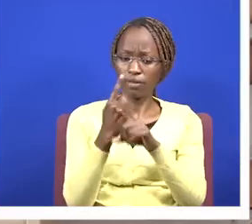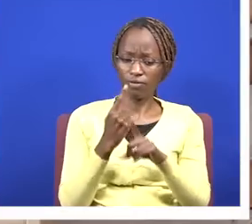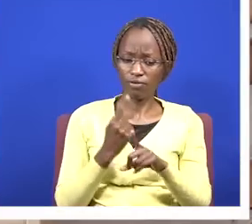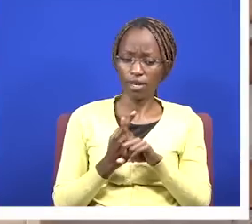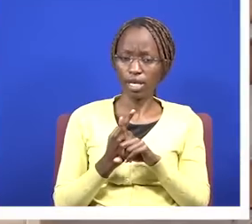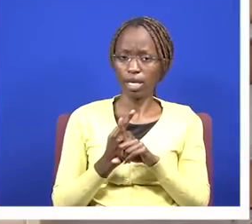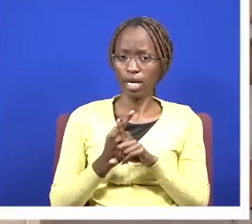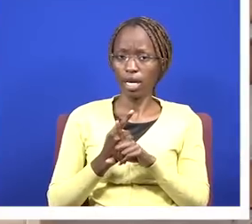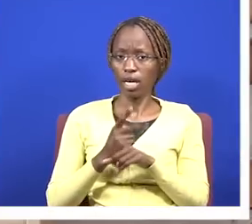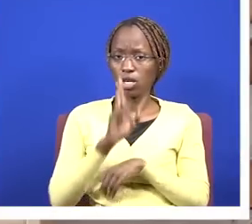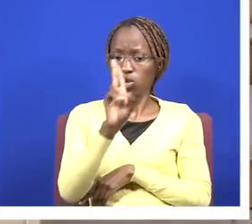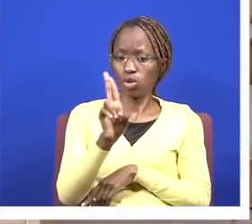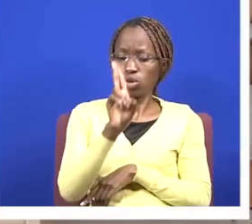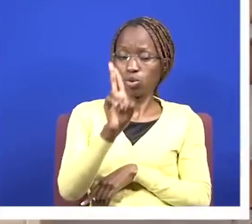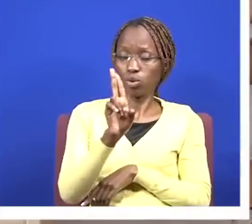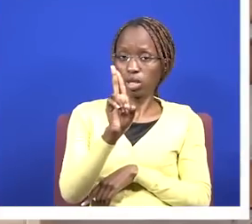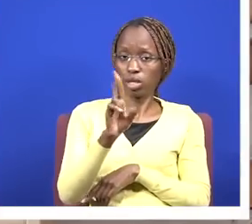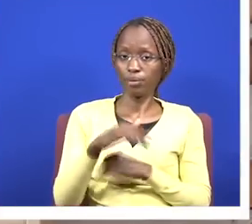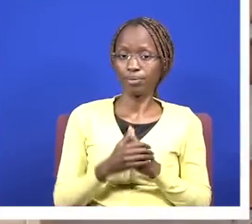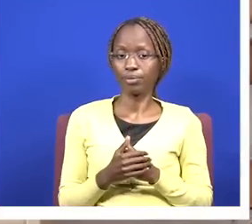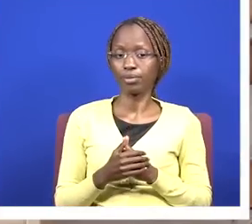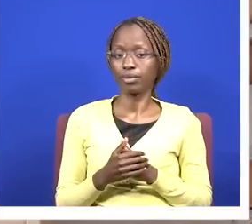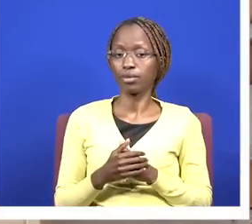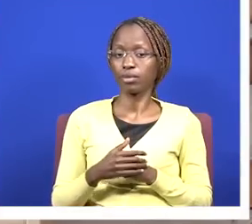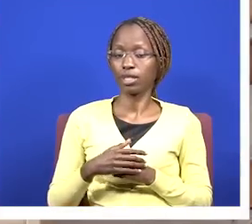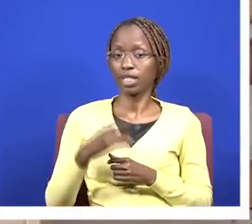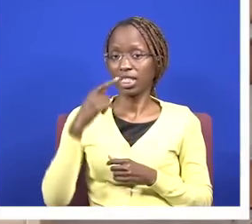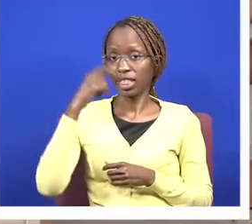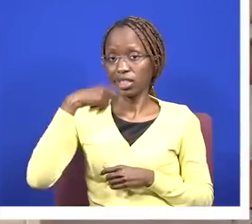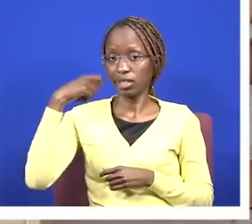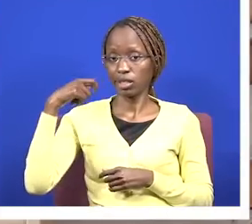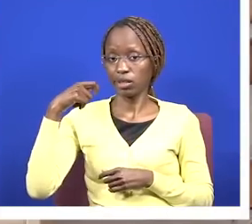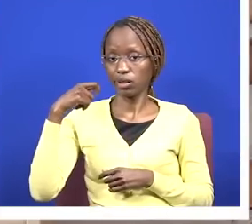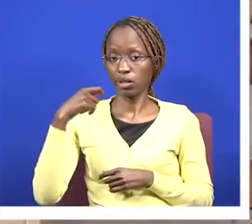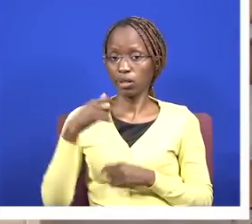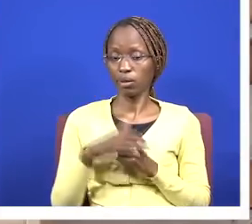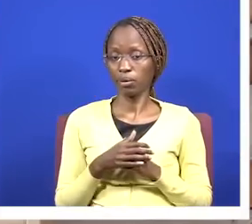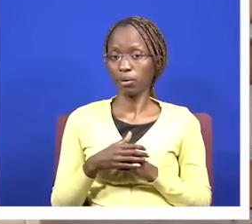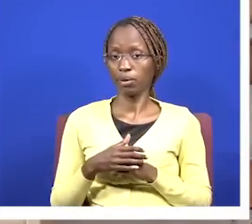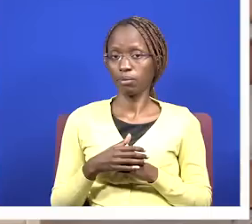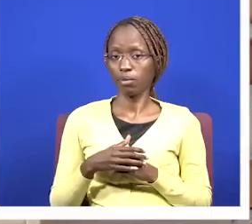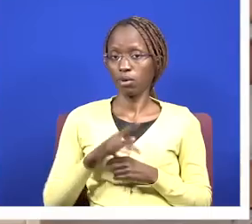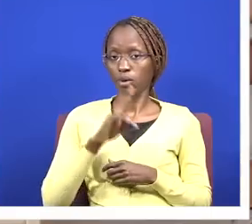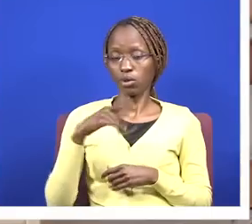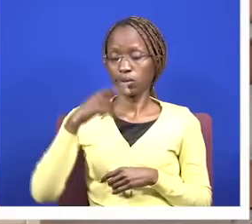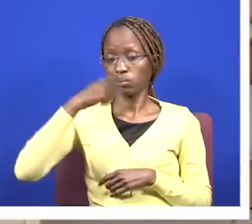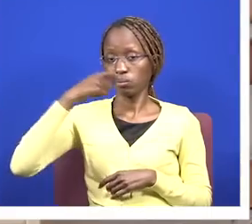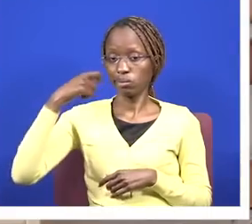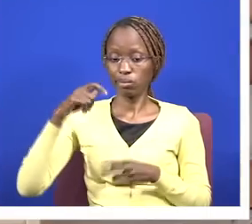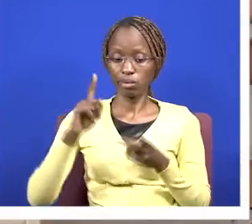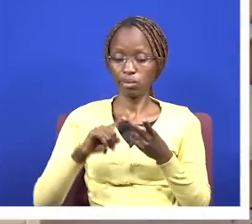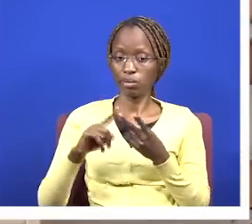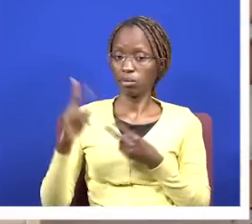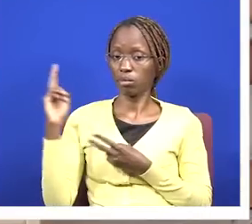purpose or use. The toothbrush is best for brushing your teeth, and the shoe brush,